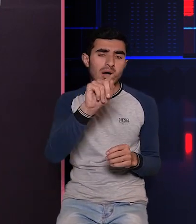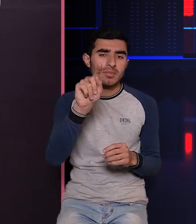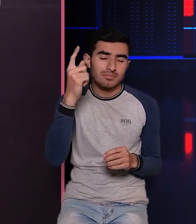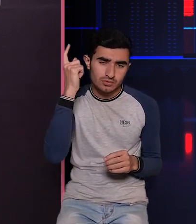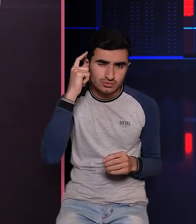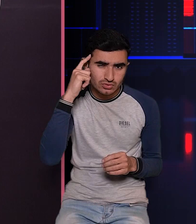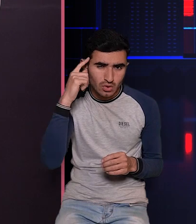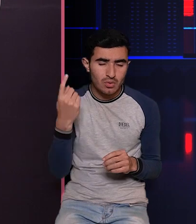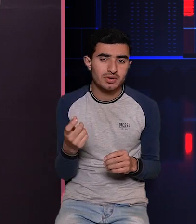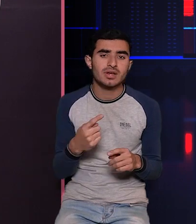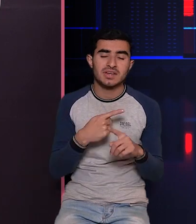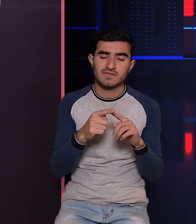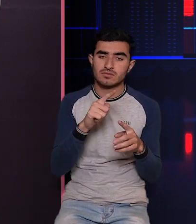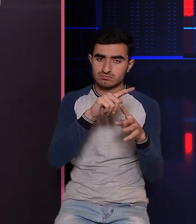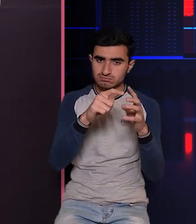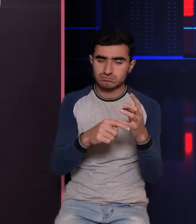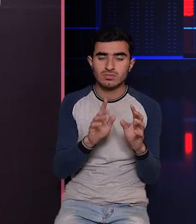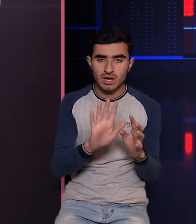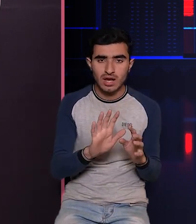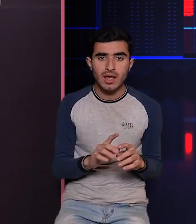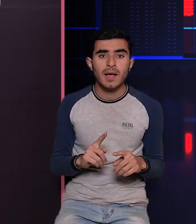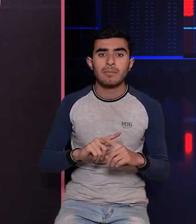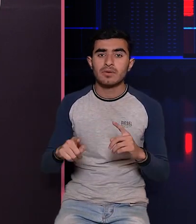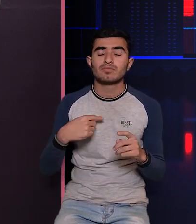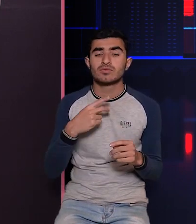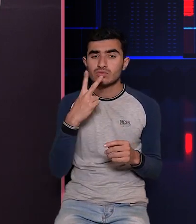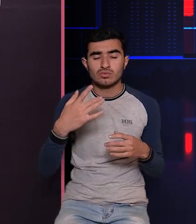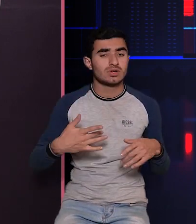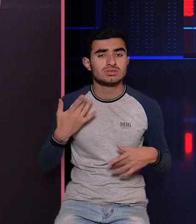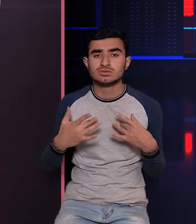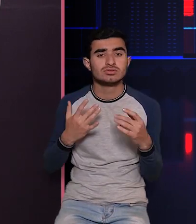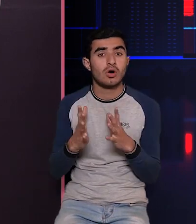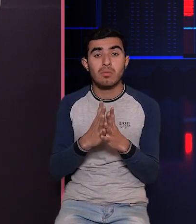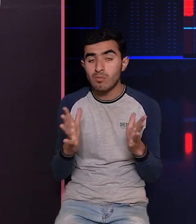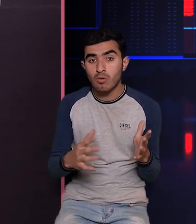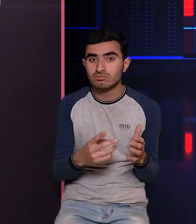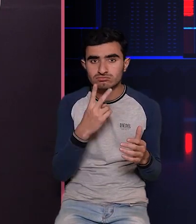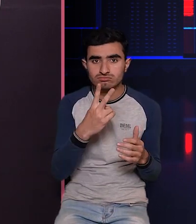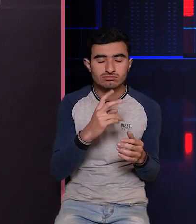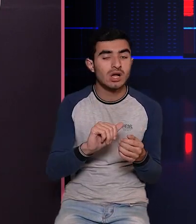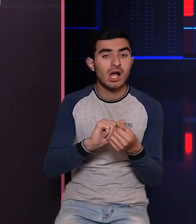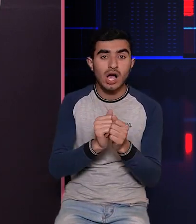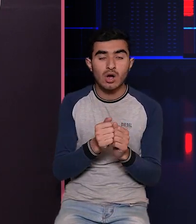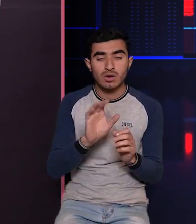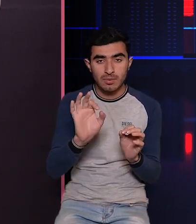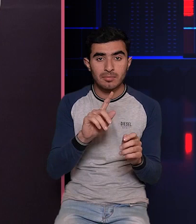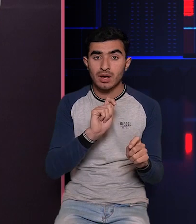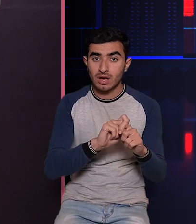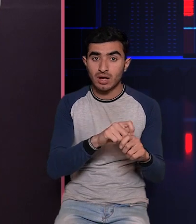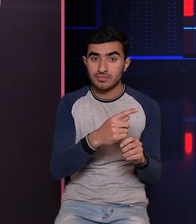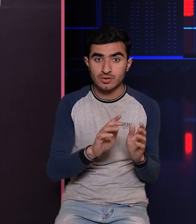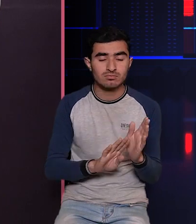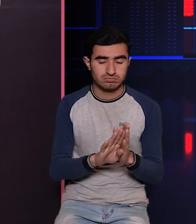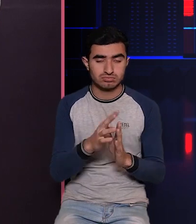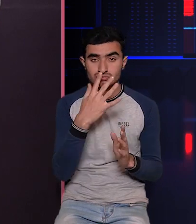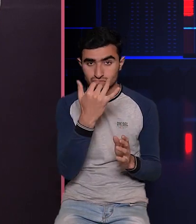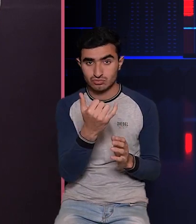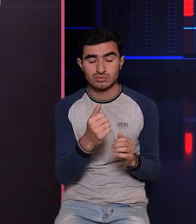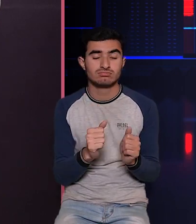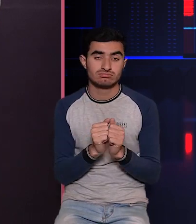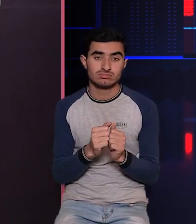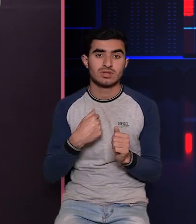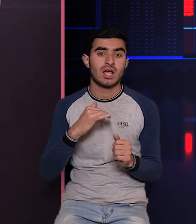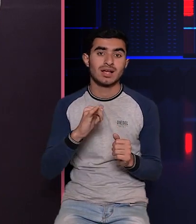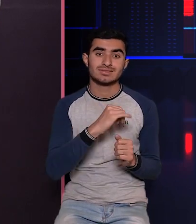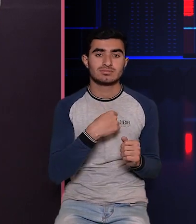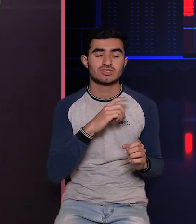designed to be in that space. So we're really excited, looking forward to what this project will take shape, because I think it's one of